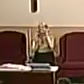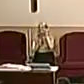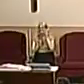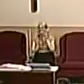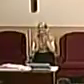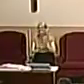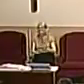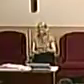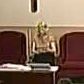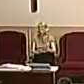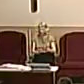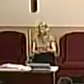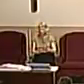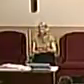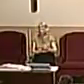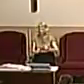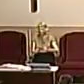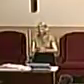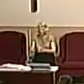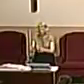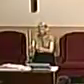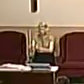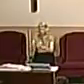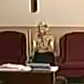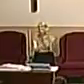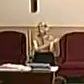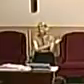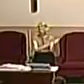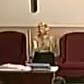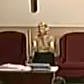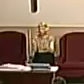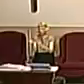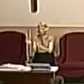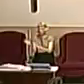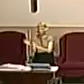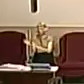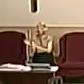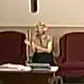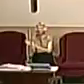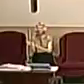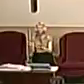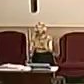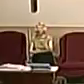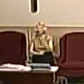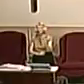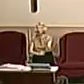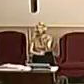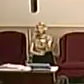I have decided to follow Jesus.